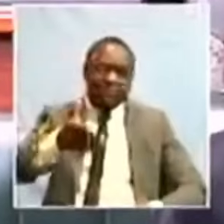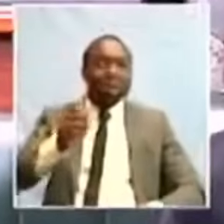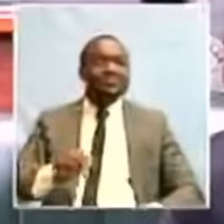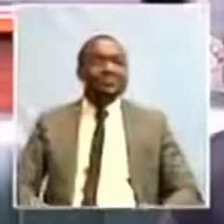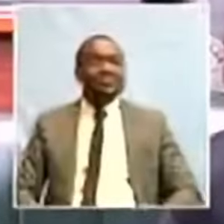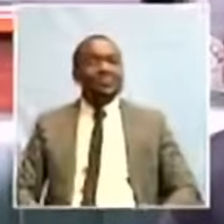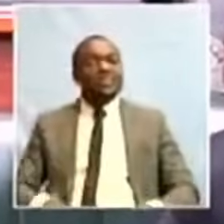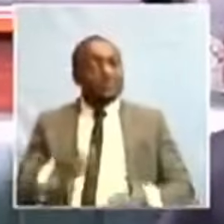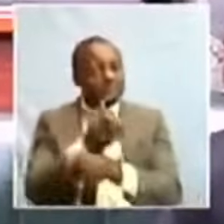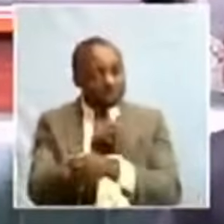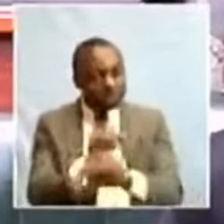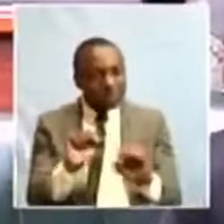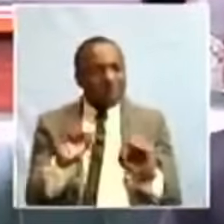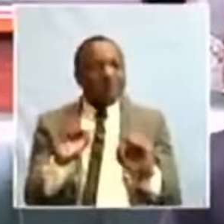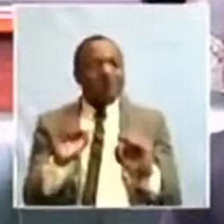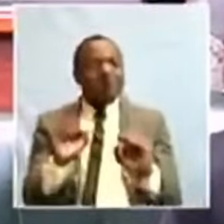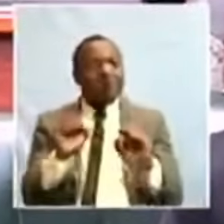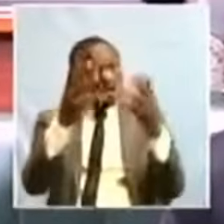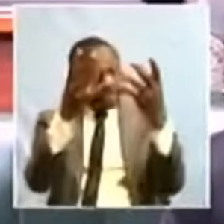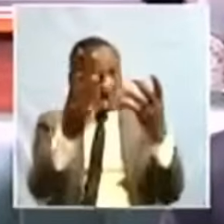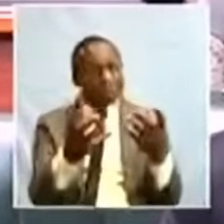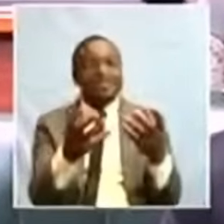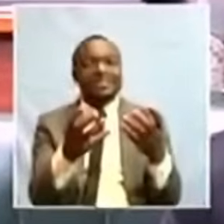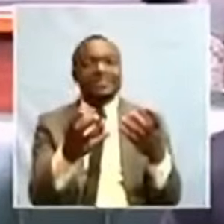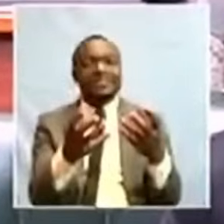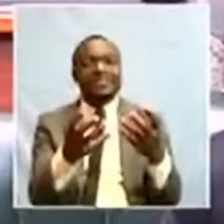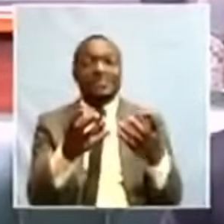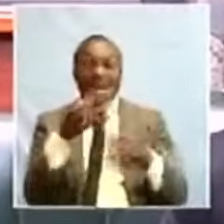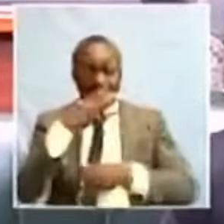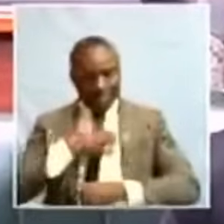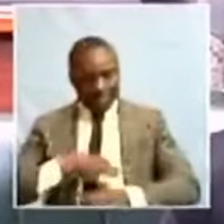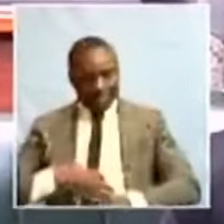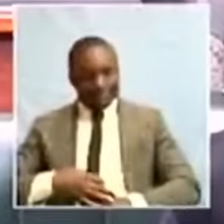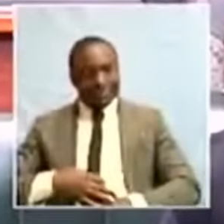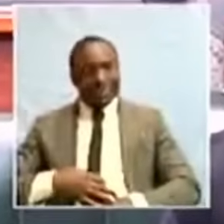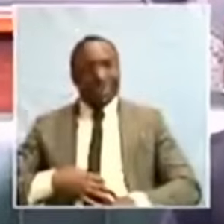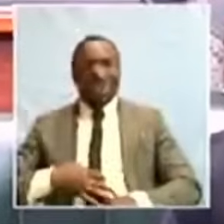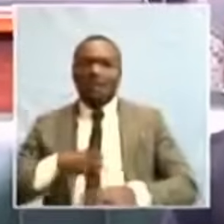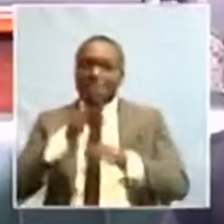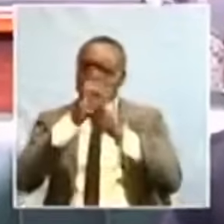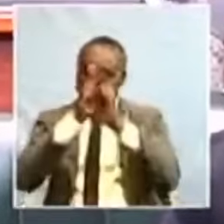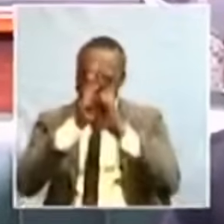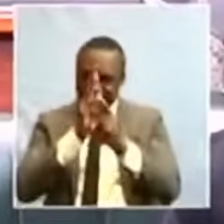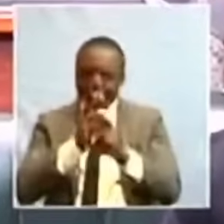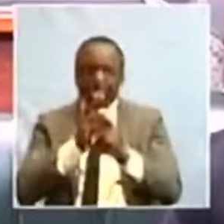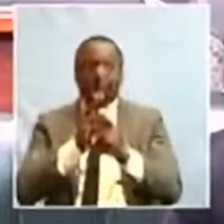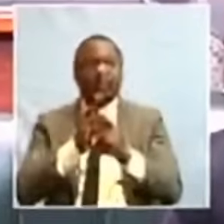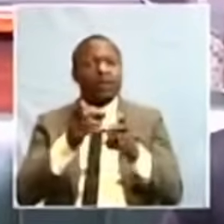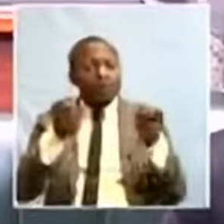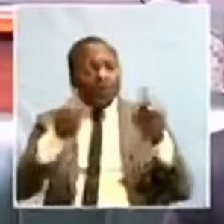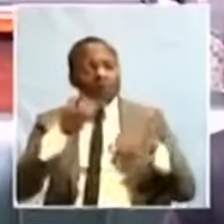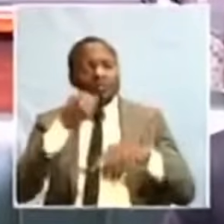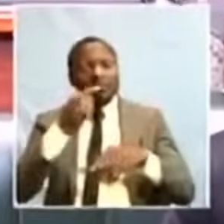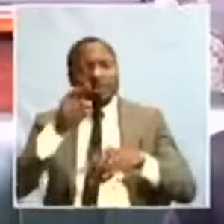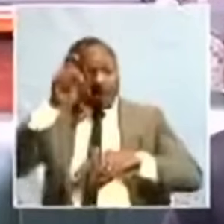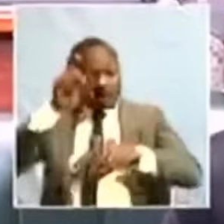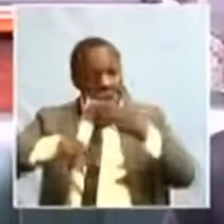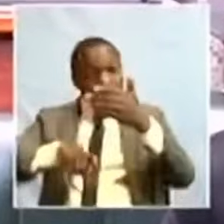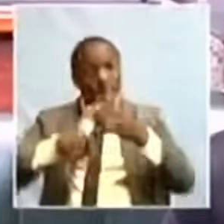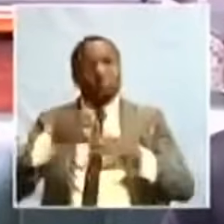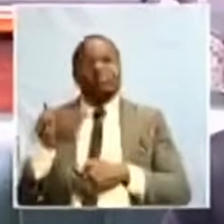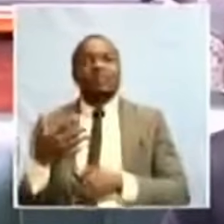the interventions on the drought and the hunger. Honorable, when you say cost of